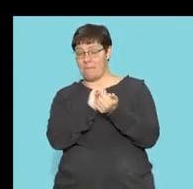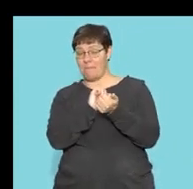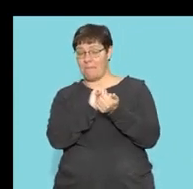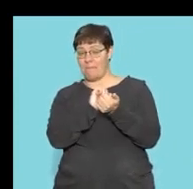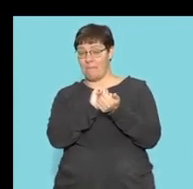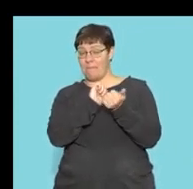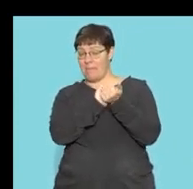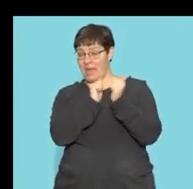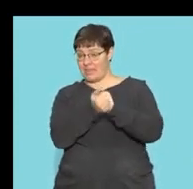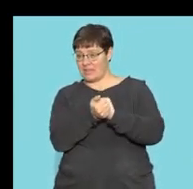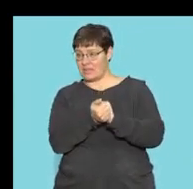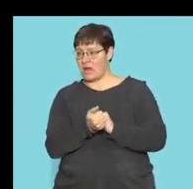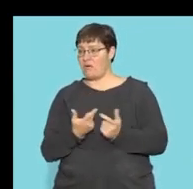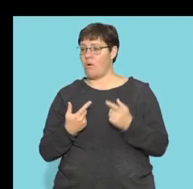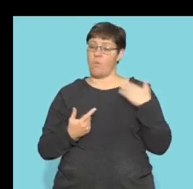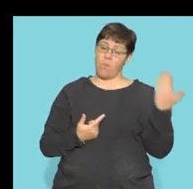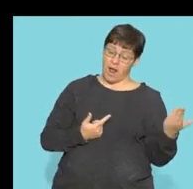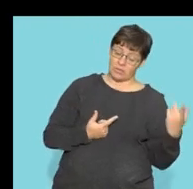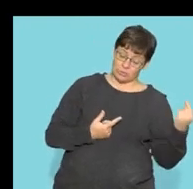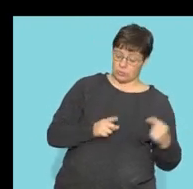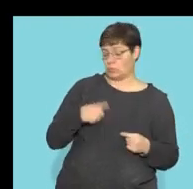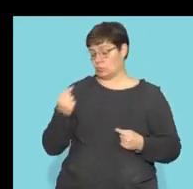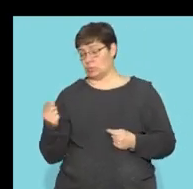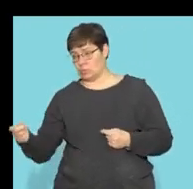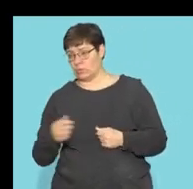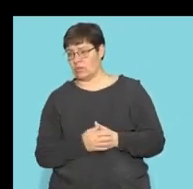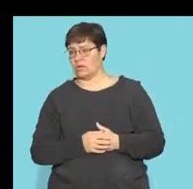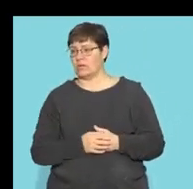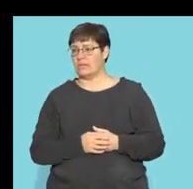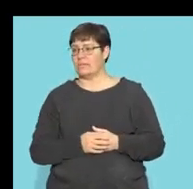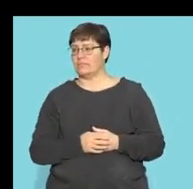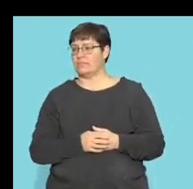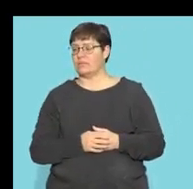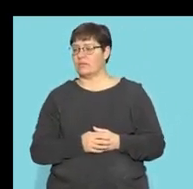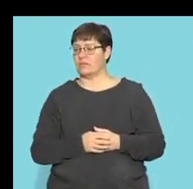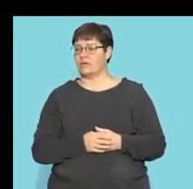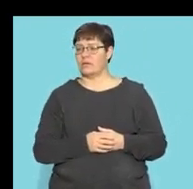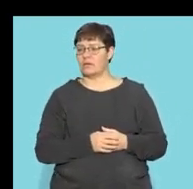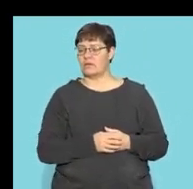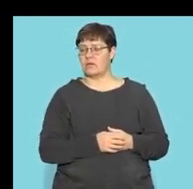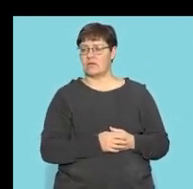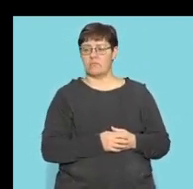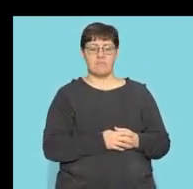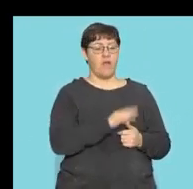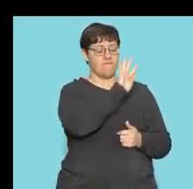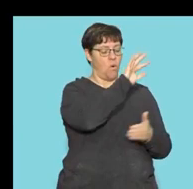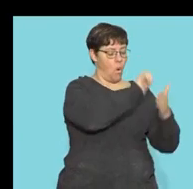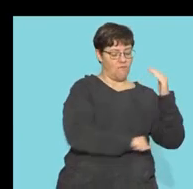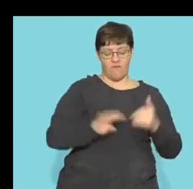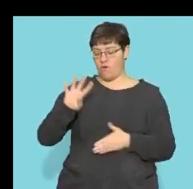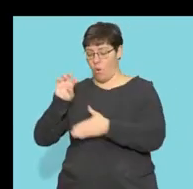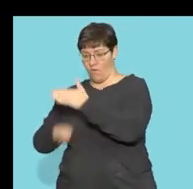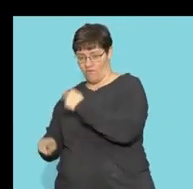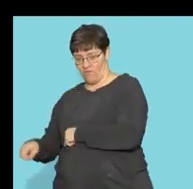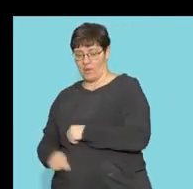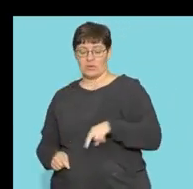you can, what you do to the one side, you do to the other side. So I'm going to subtract the 4 from the left, from both sides, and I'm going to